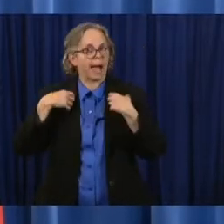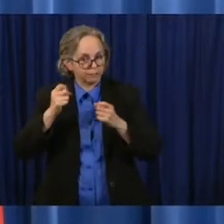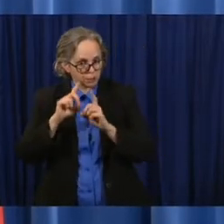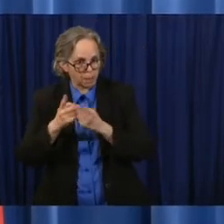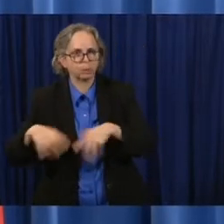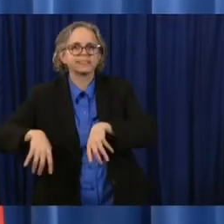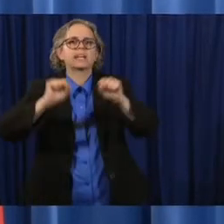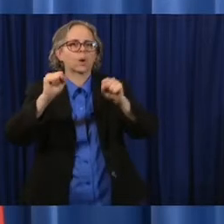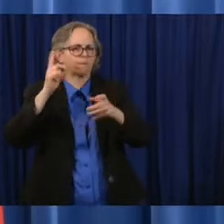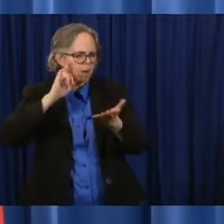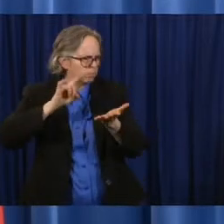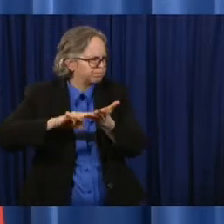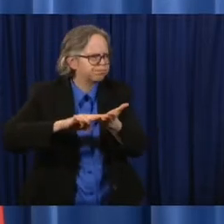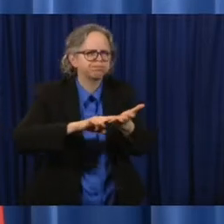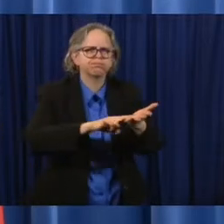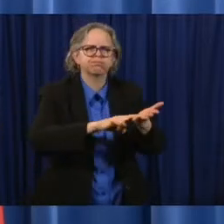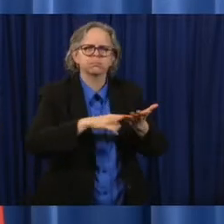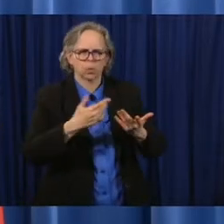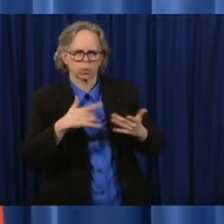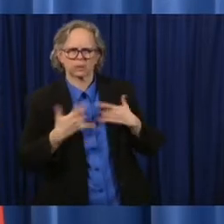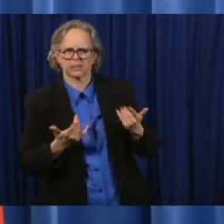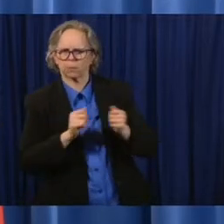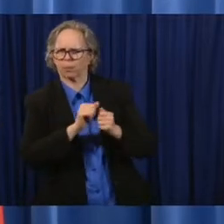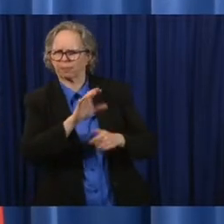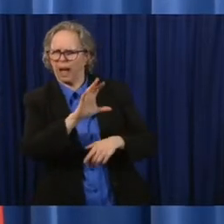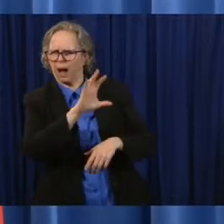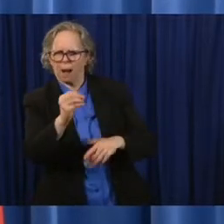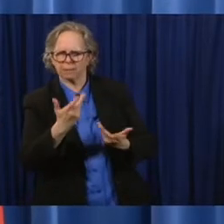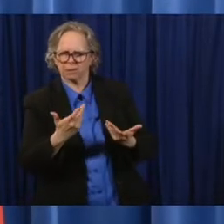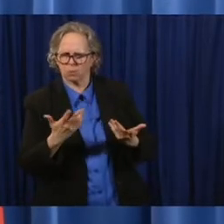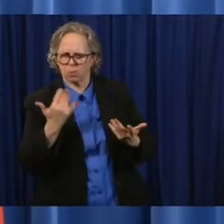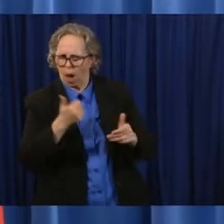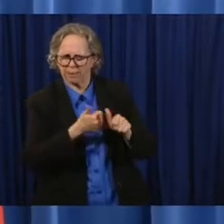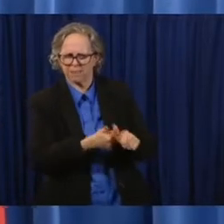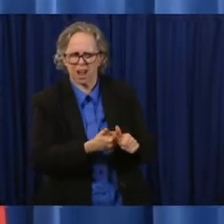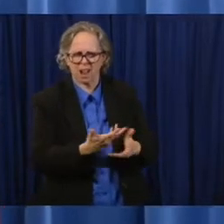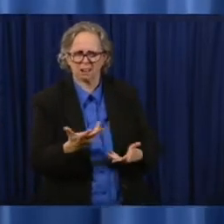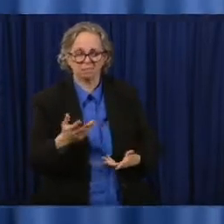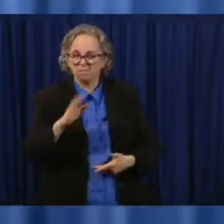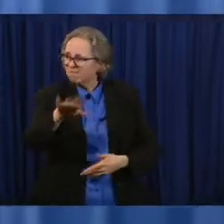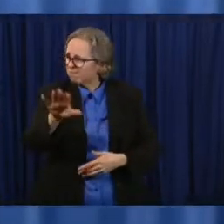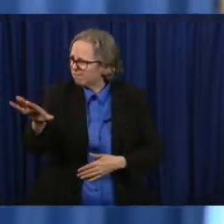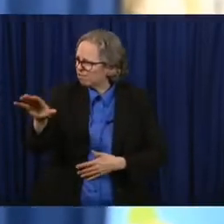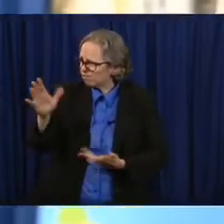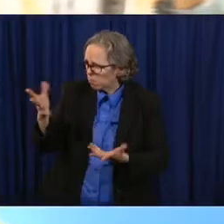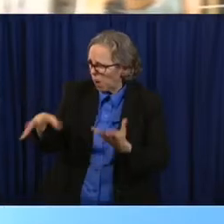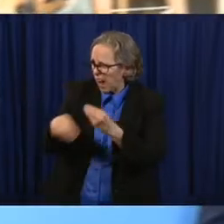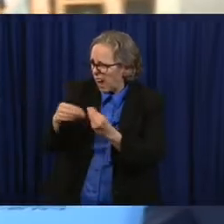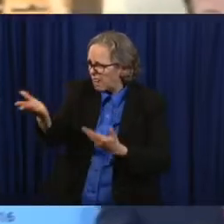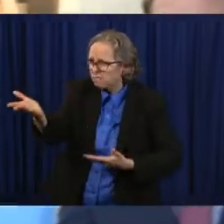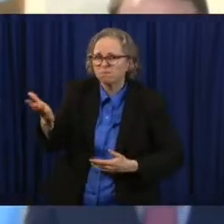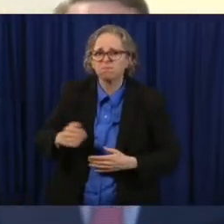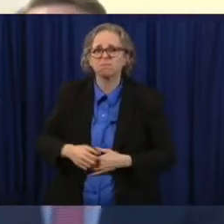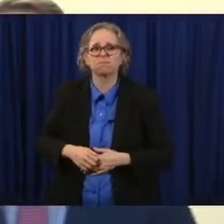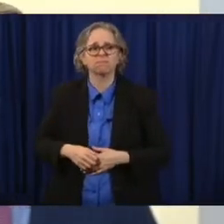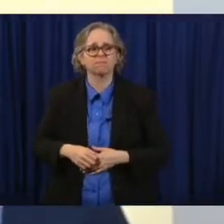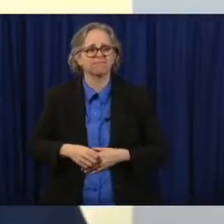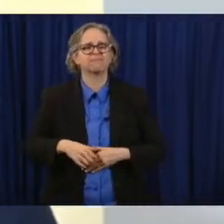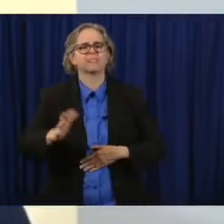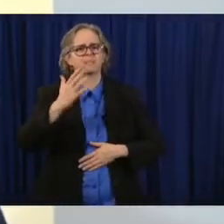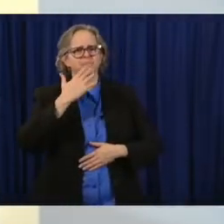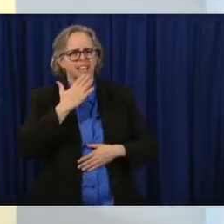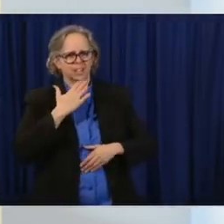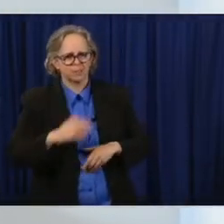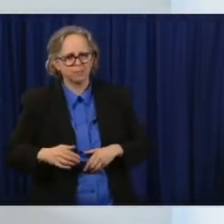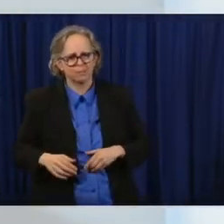company is in fact following those orders. John, do you have anything to add on that? Thanks, Governor. I would just say this. When we were